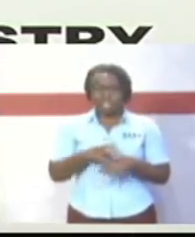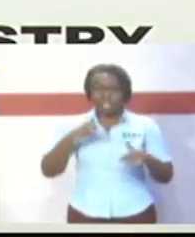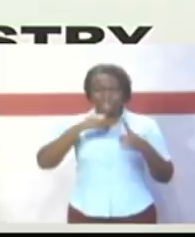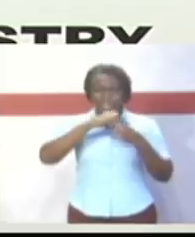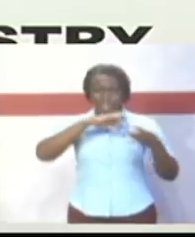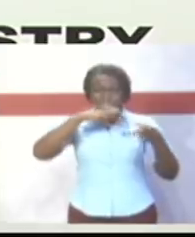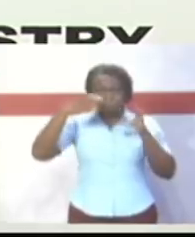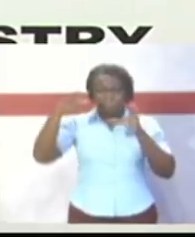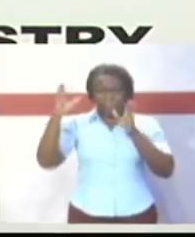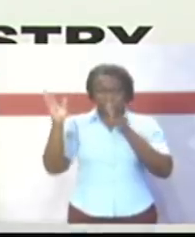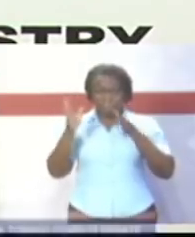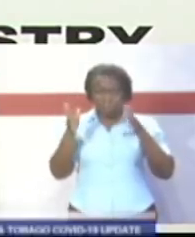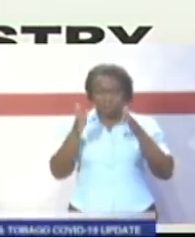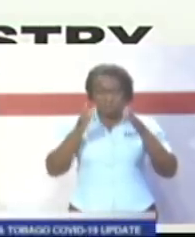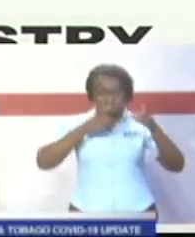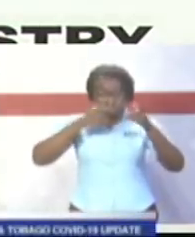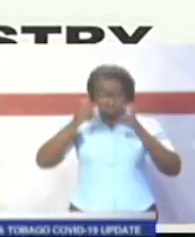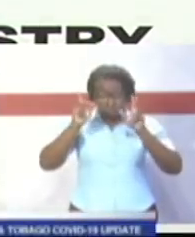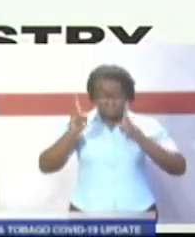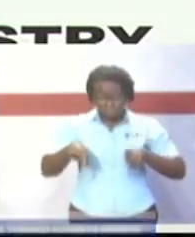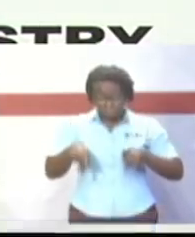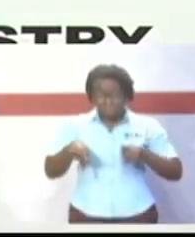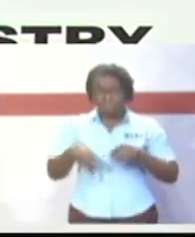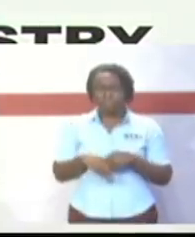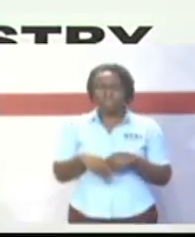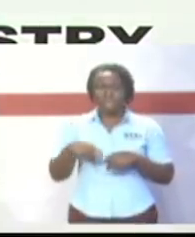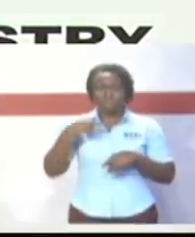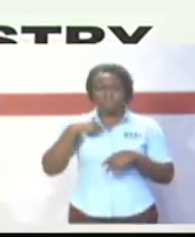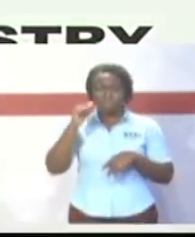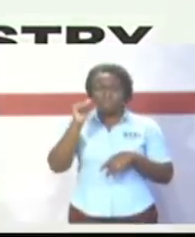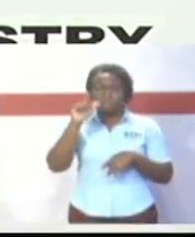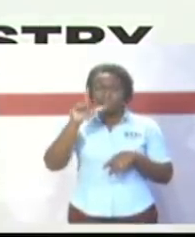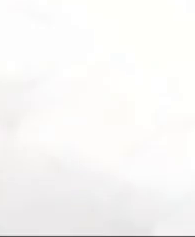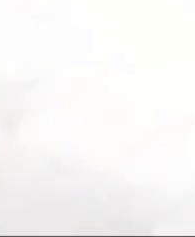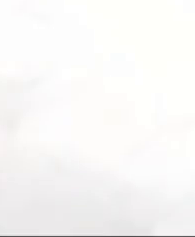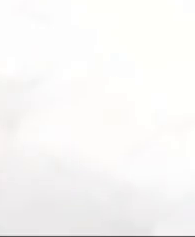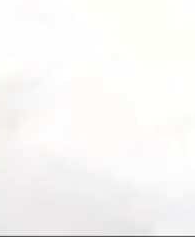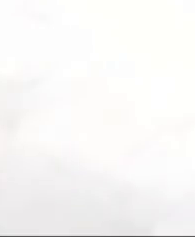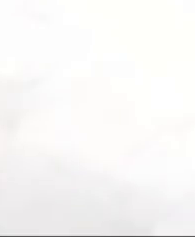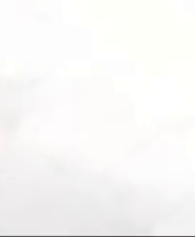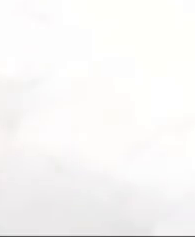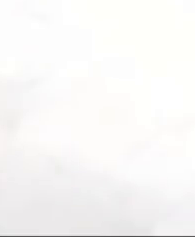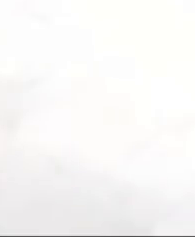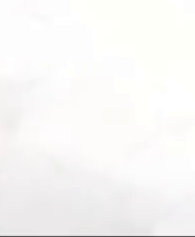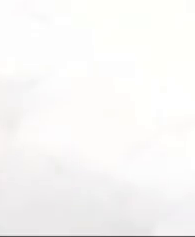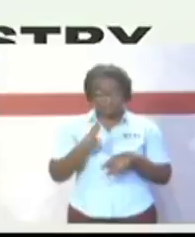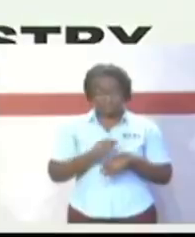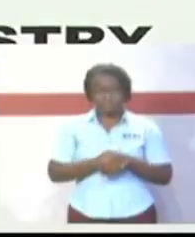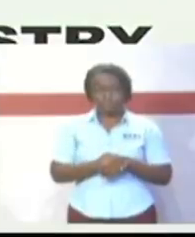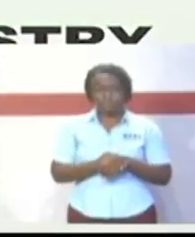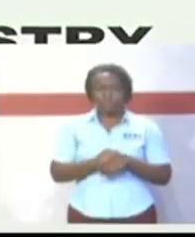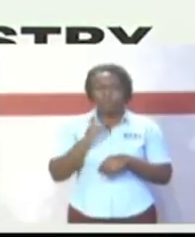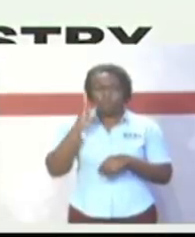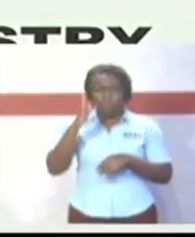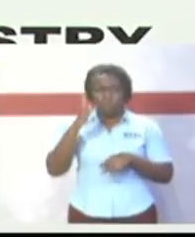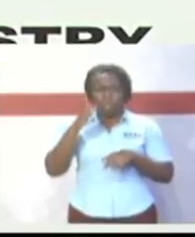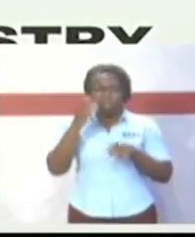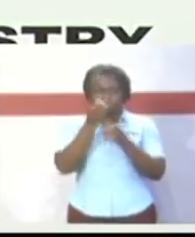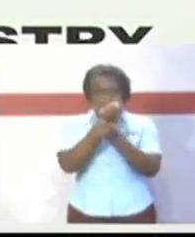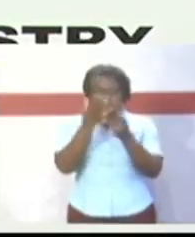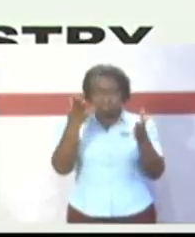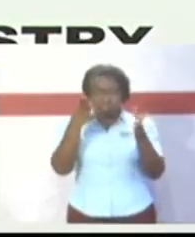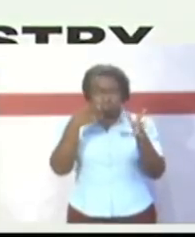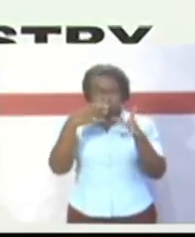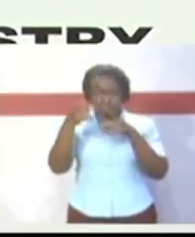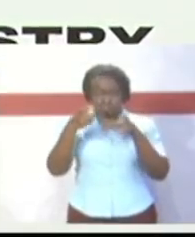the ERHA. I am Al Alexander, Senior Corporate Communications Officer at the Ministry of Health, and I will be your moderator for